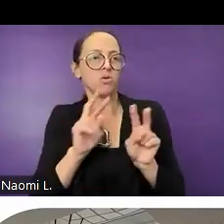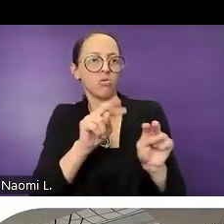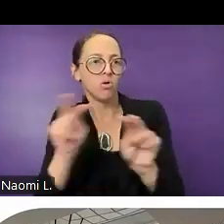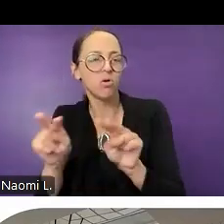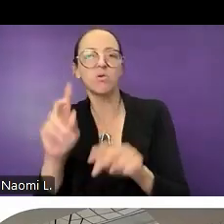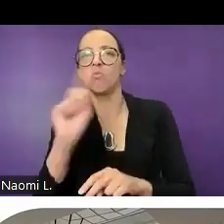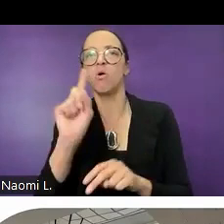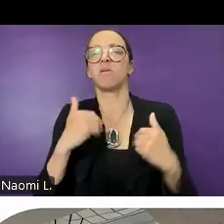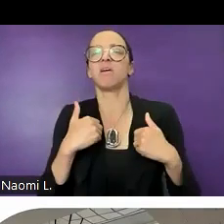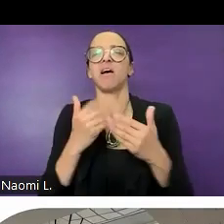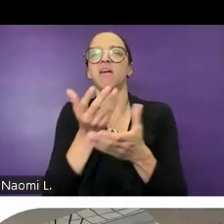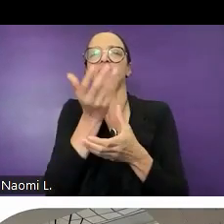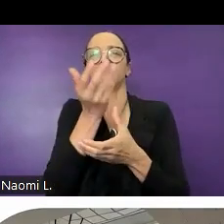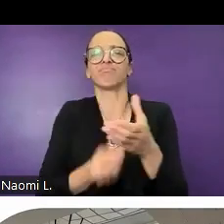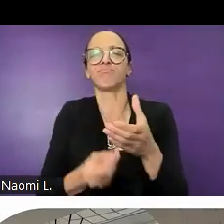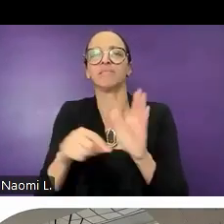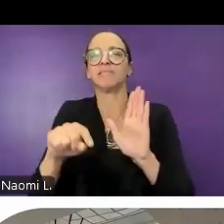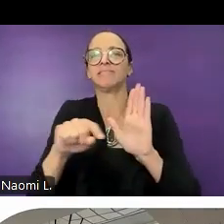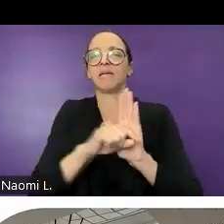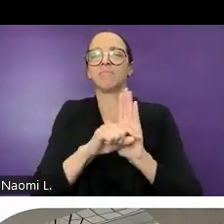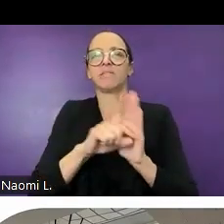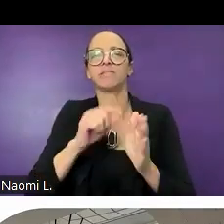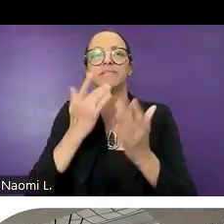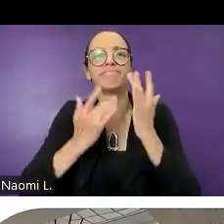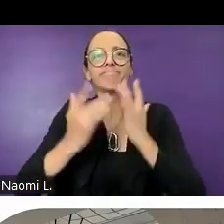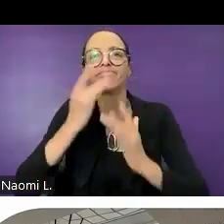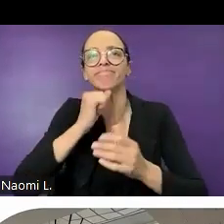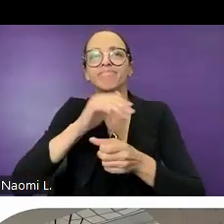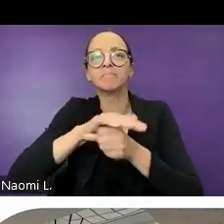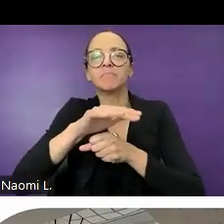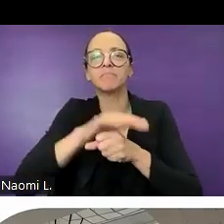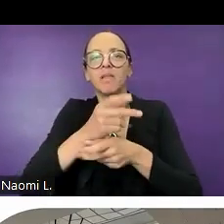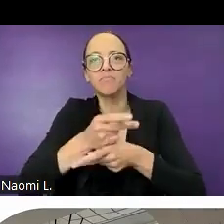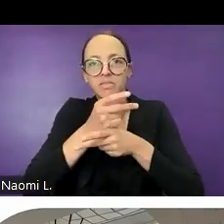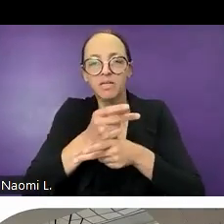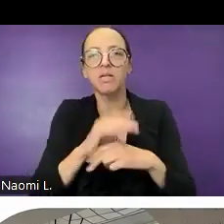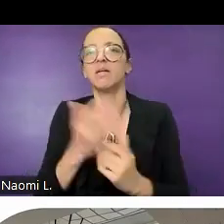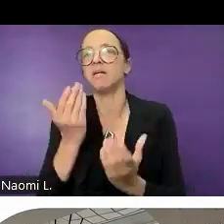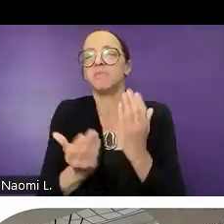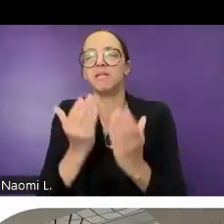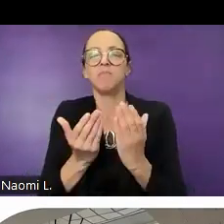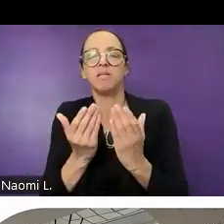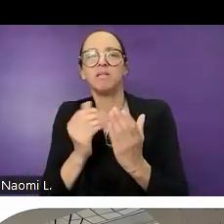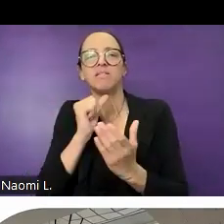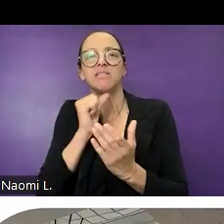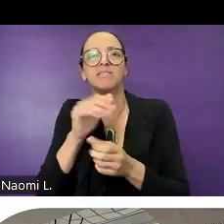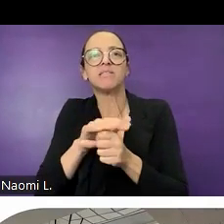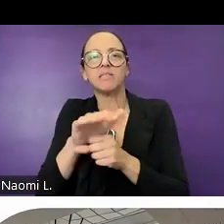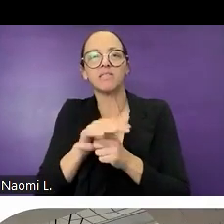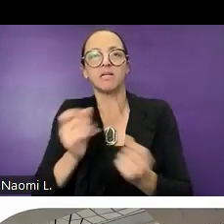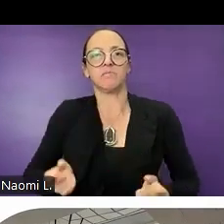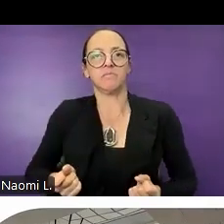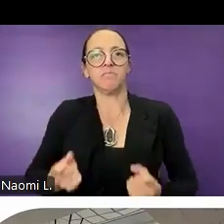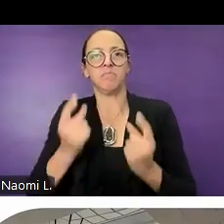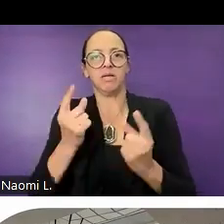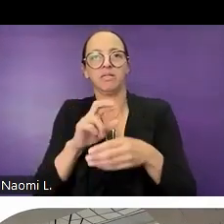either poor clinical outcomes or potentially avoidable expenditures. And some of ATI's early